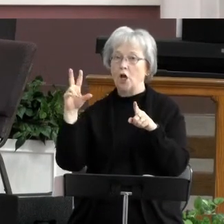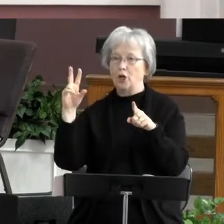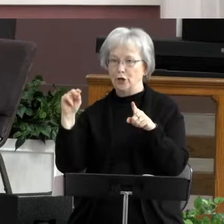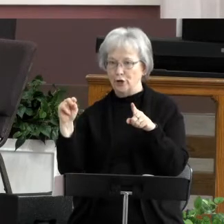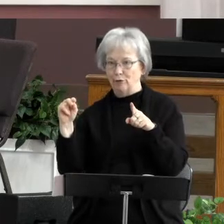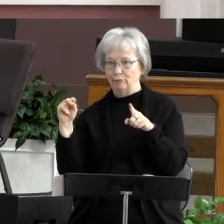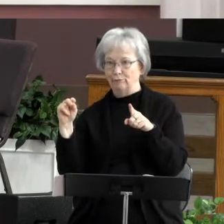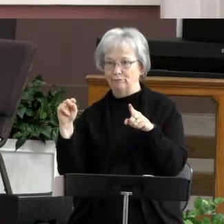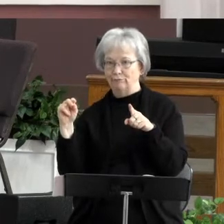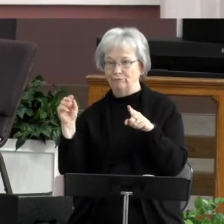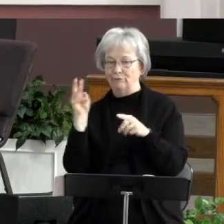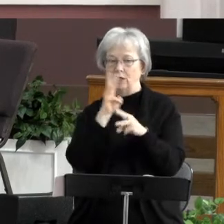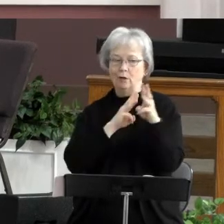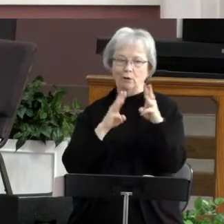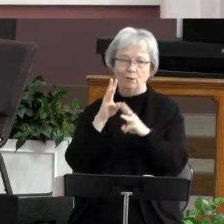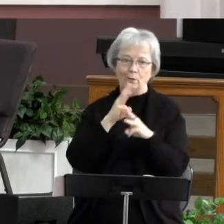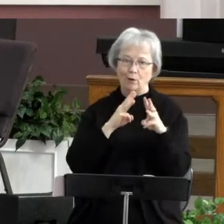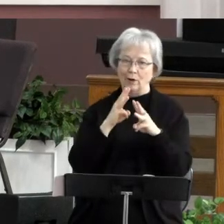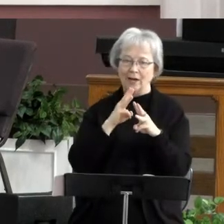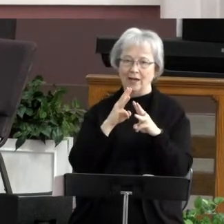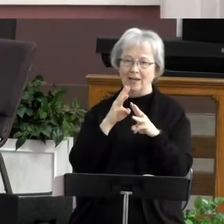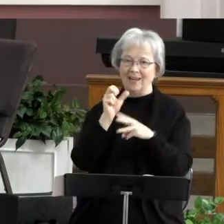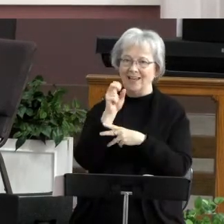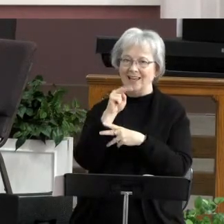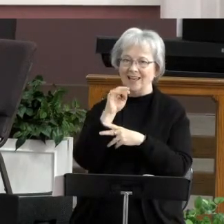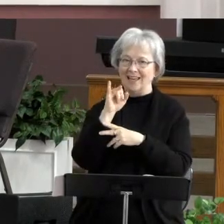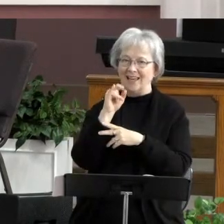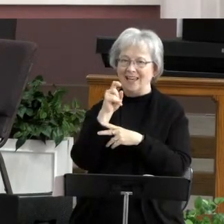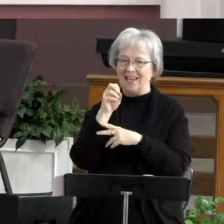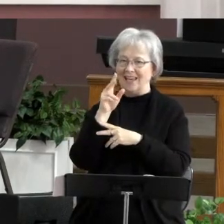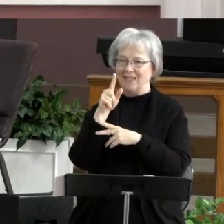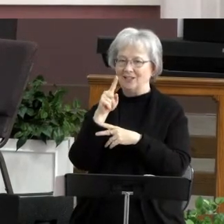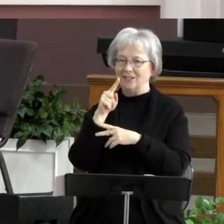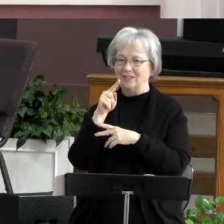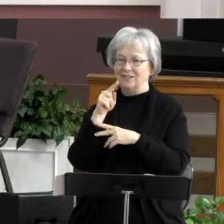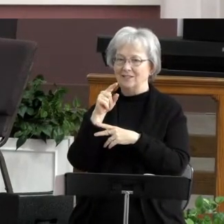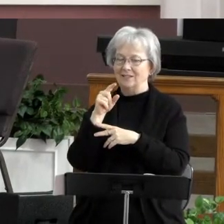Worrying and being anxious accomplishes absolutely nothing.